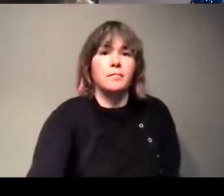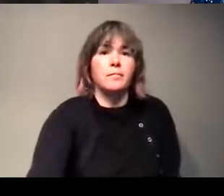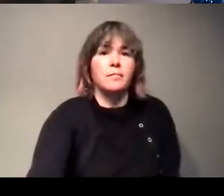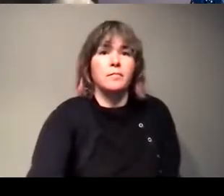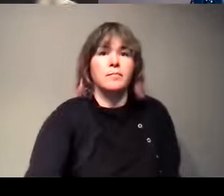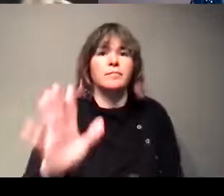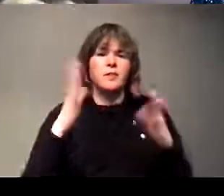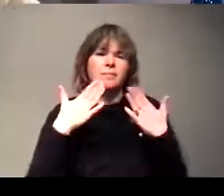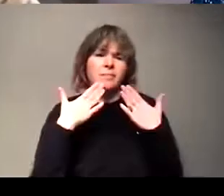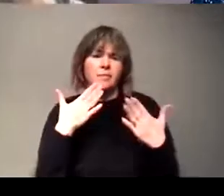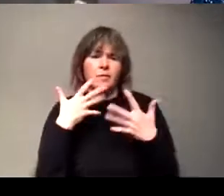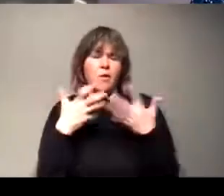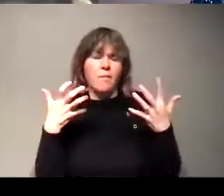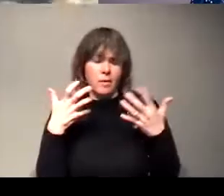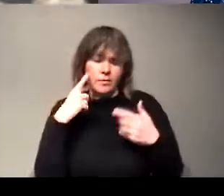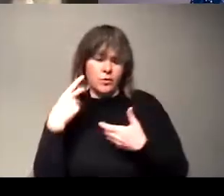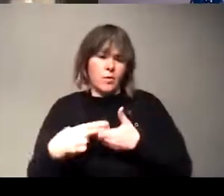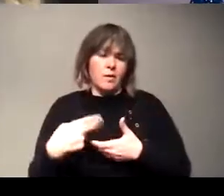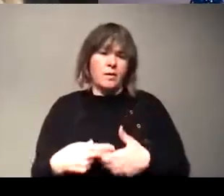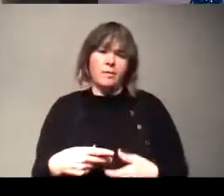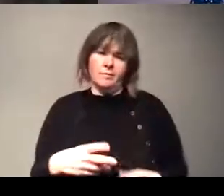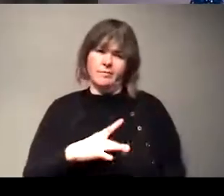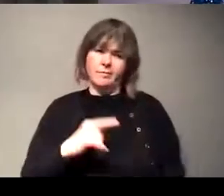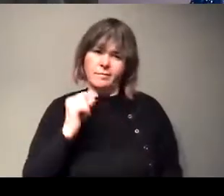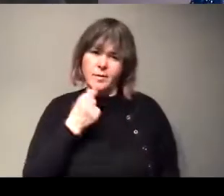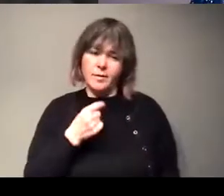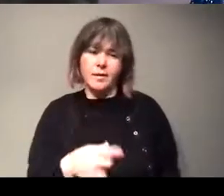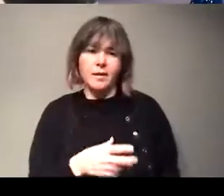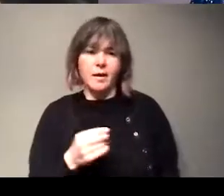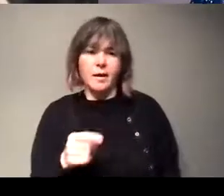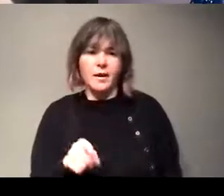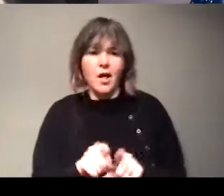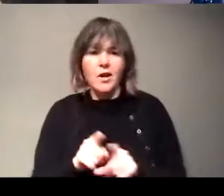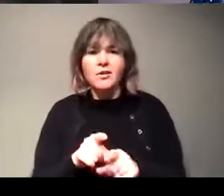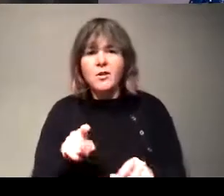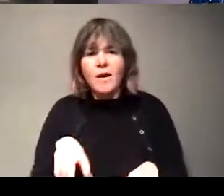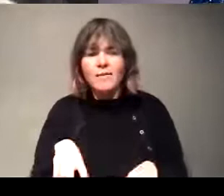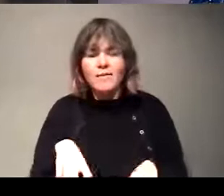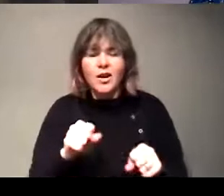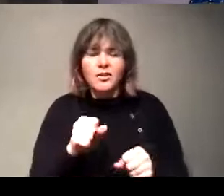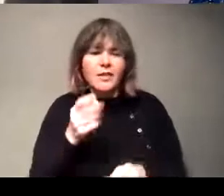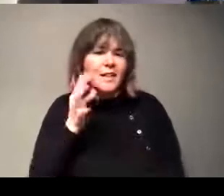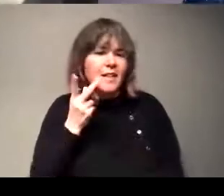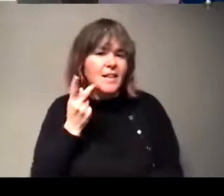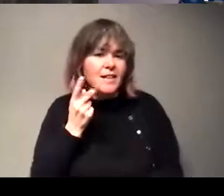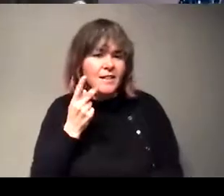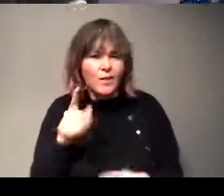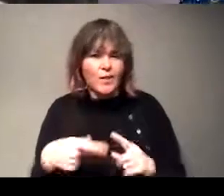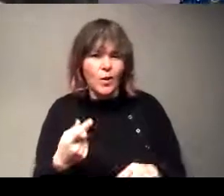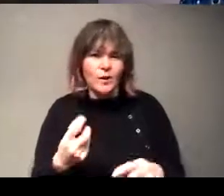Awesome. Thank you so much, everybody, for coming. We think this was super cool. Also, I'm fostering a kitten. And so this whole time there's been a kitten like attacking